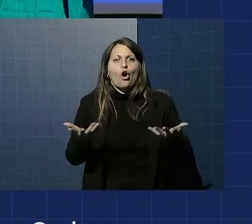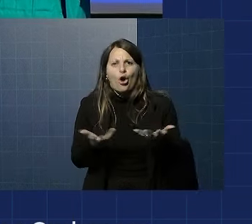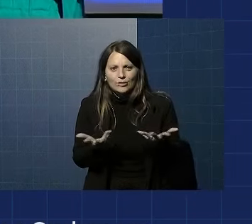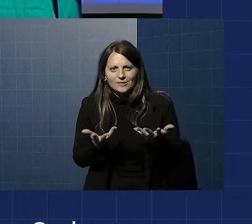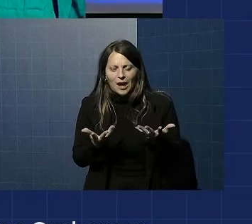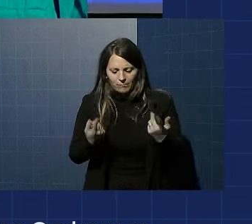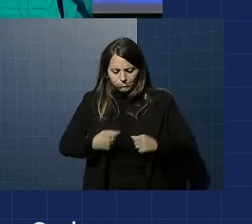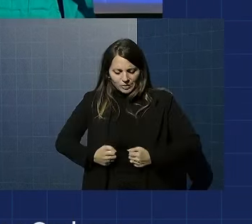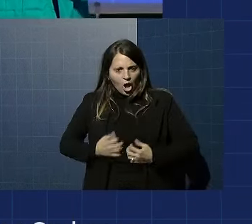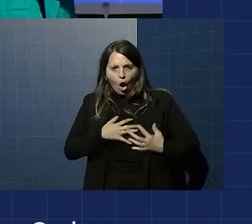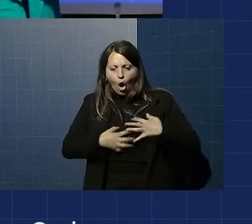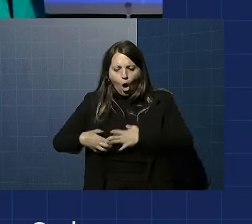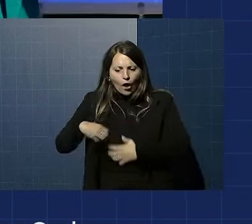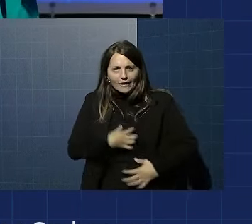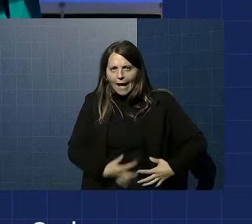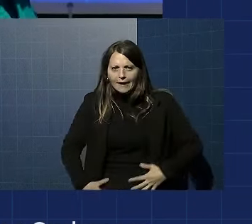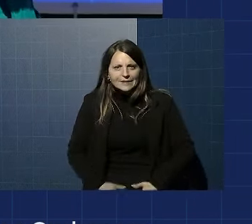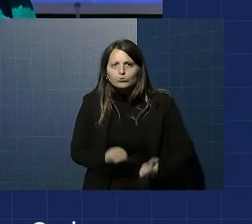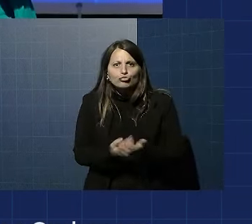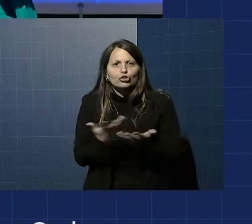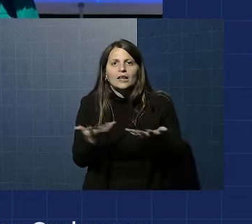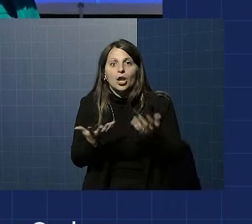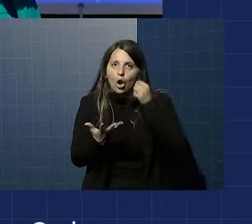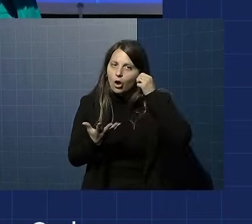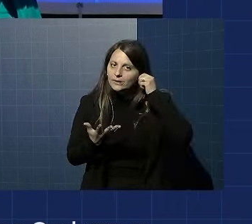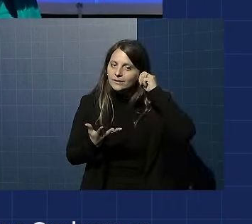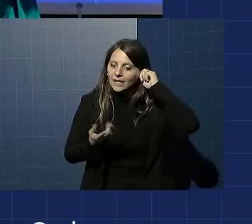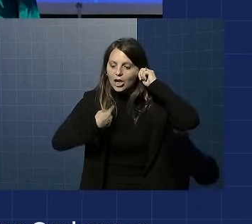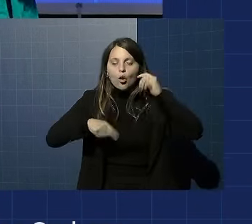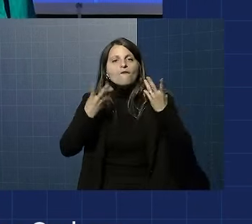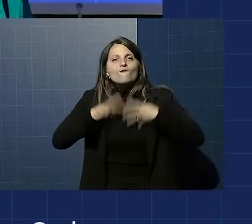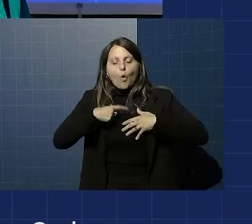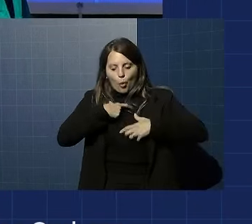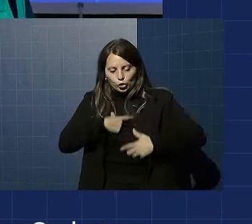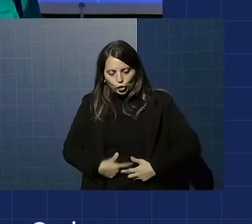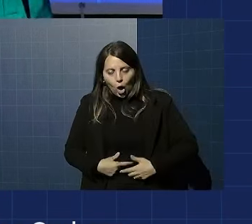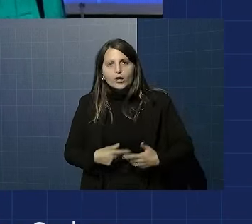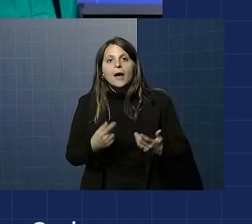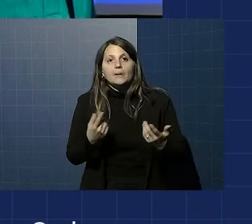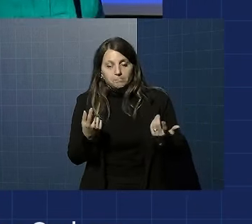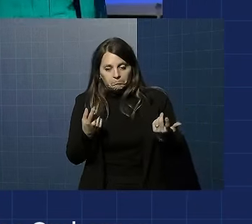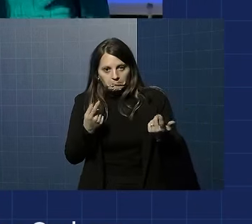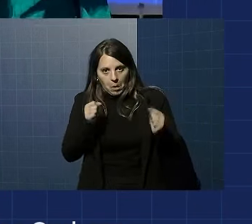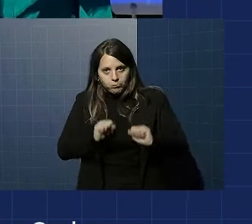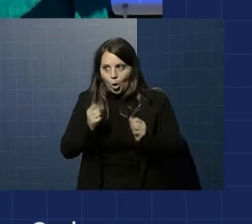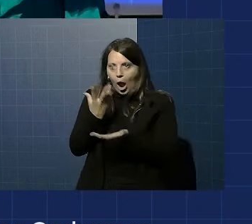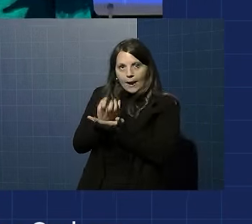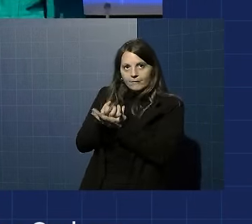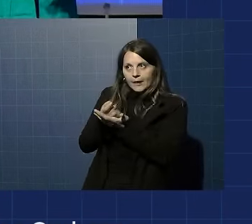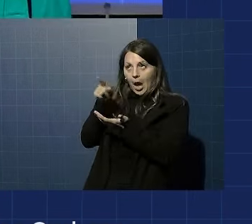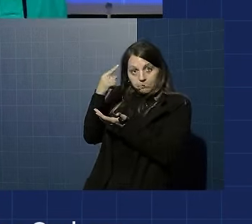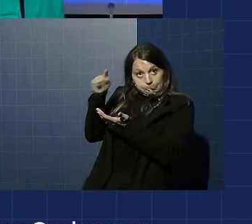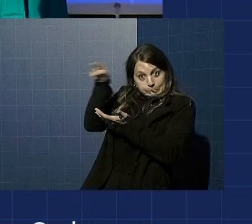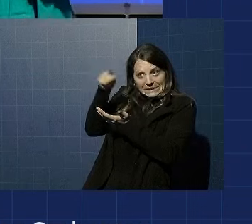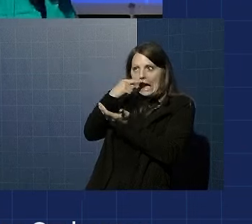at a good level? Is it not enough? This is all the questions that we need to answer. And from a Mars perspective, it's the same there. On a Mars